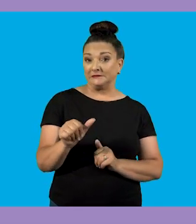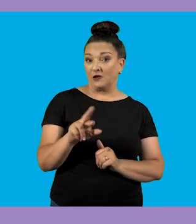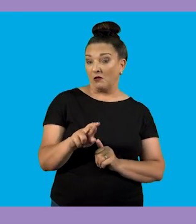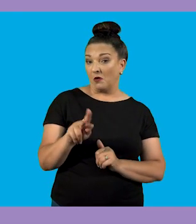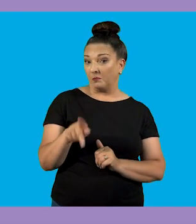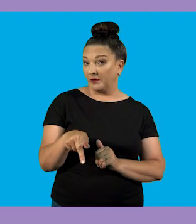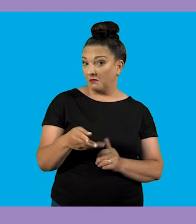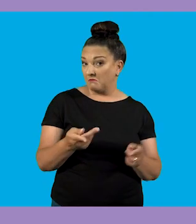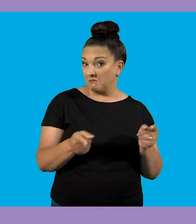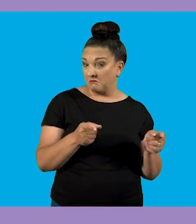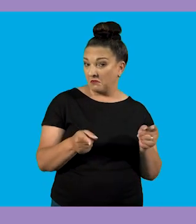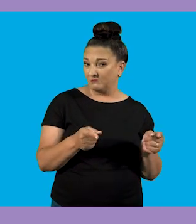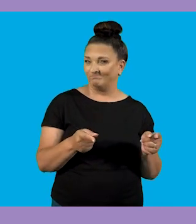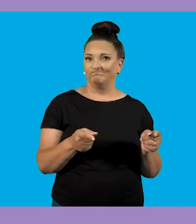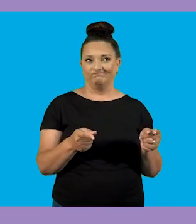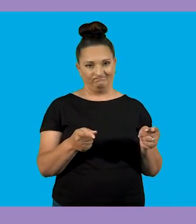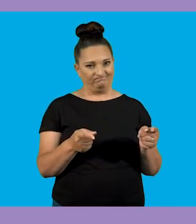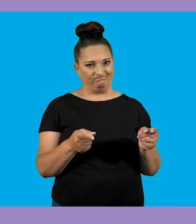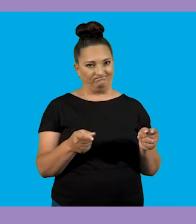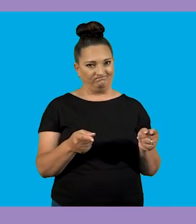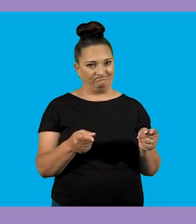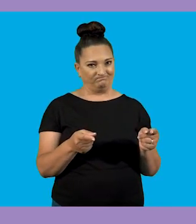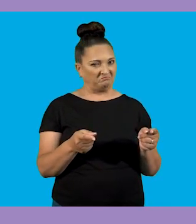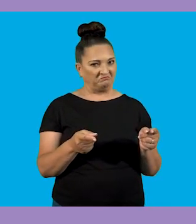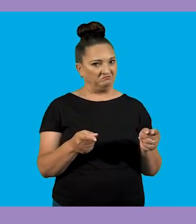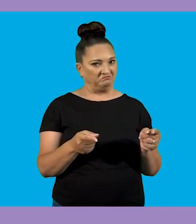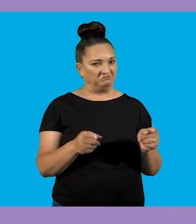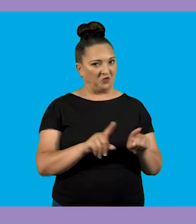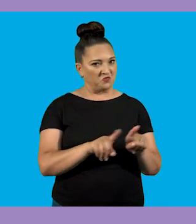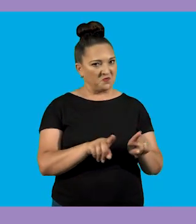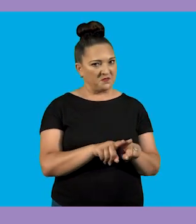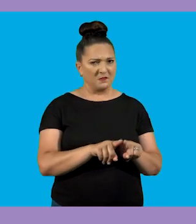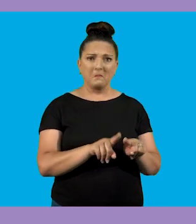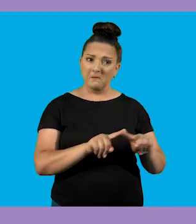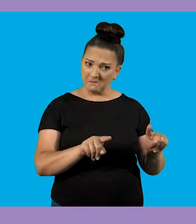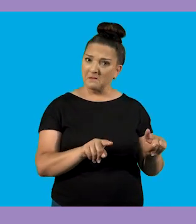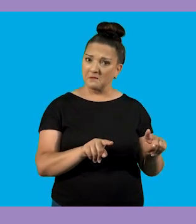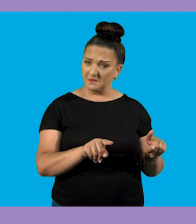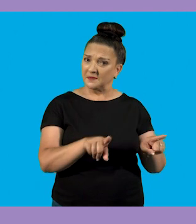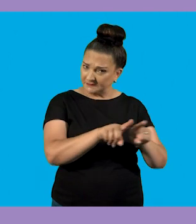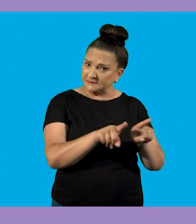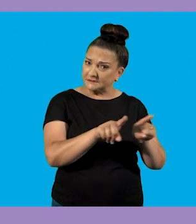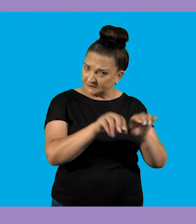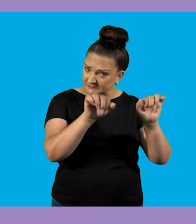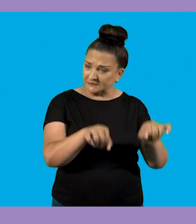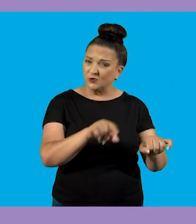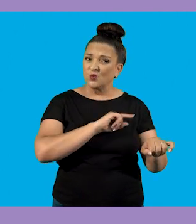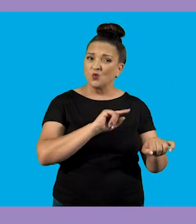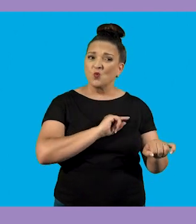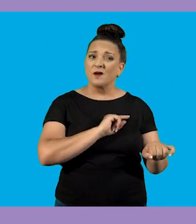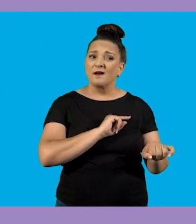and the 6rp? Now, it might look like they are not like terms, but they actually are.